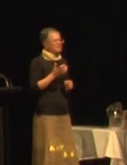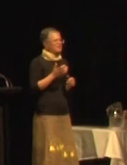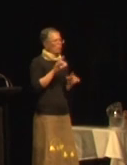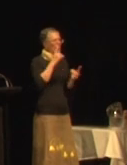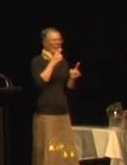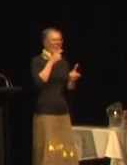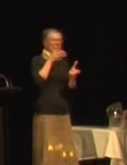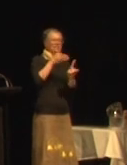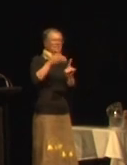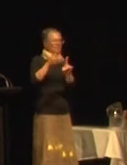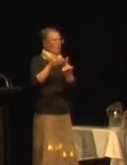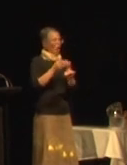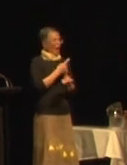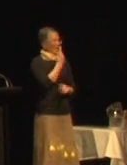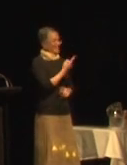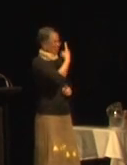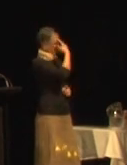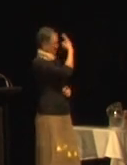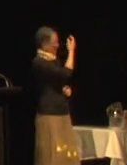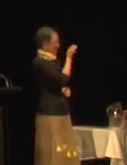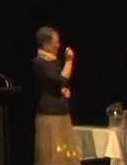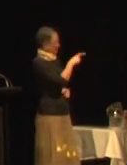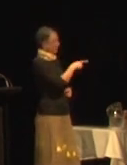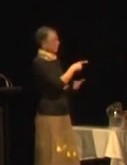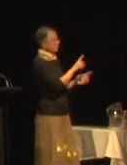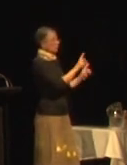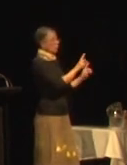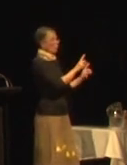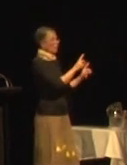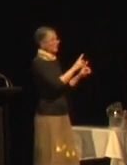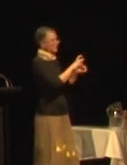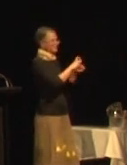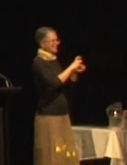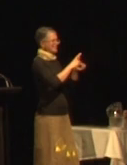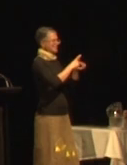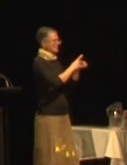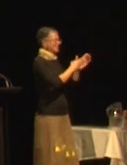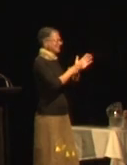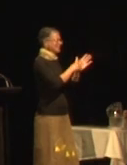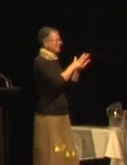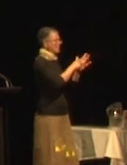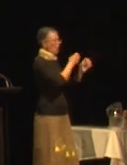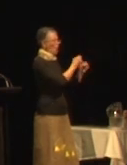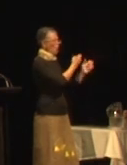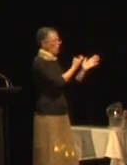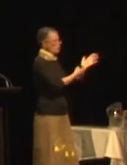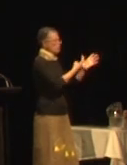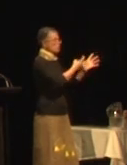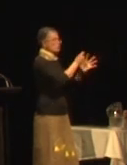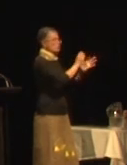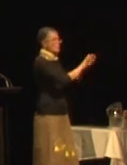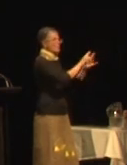someone close to our project came up with this idea, not of a demographic, but of a psychographic. It